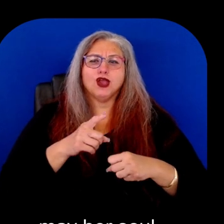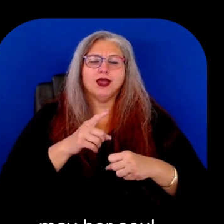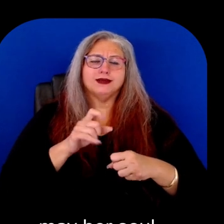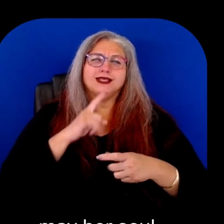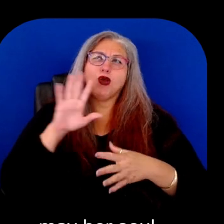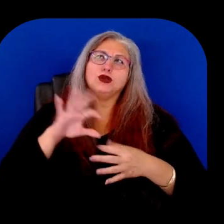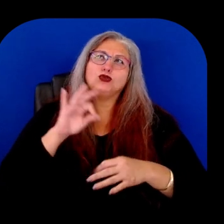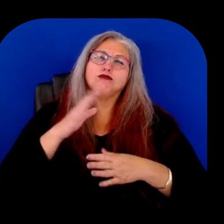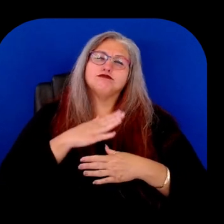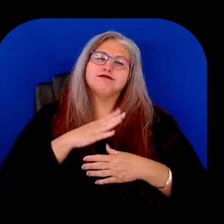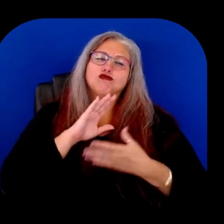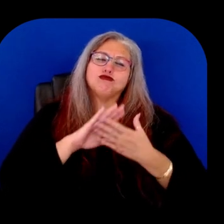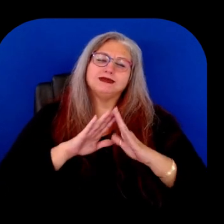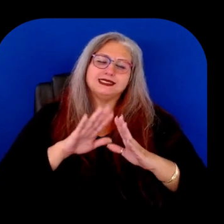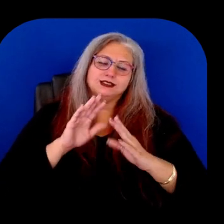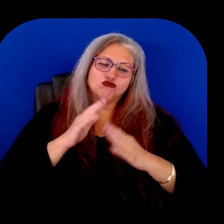in peace.